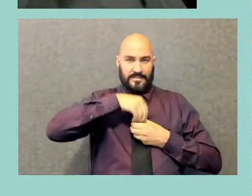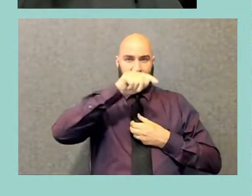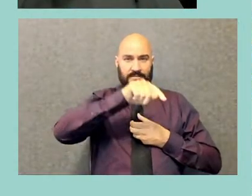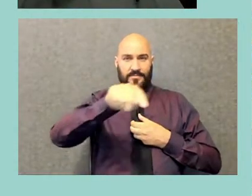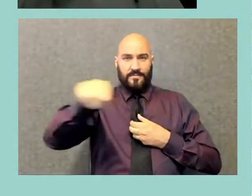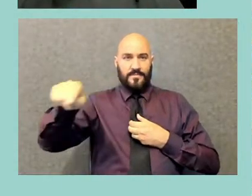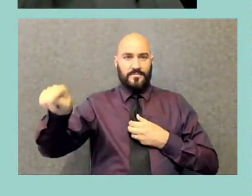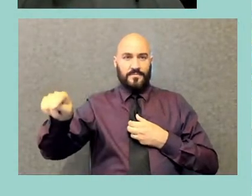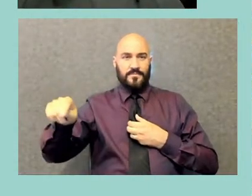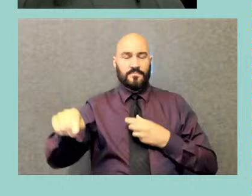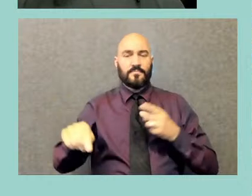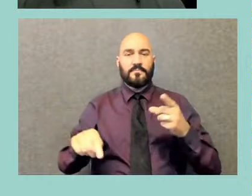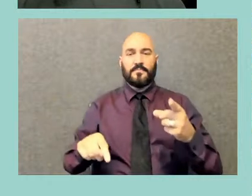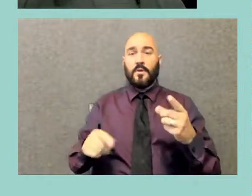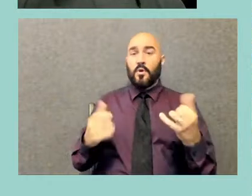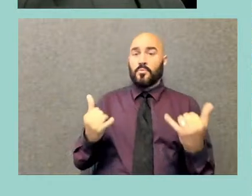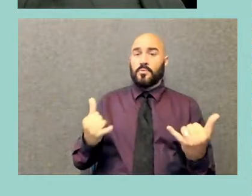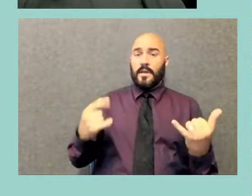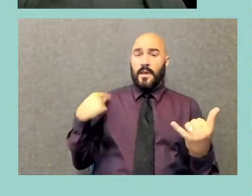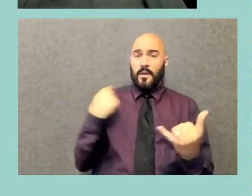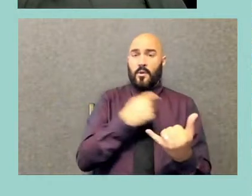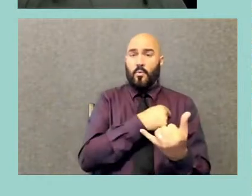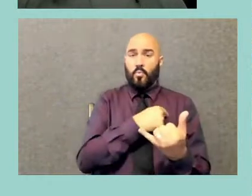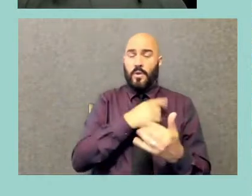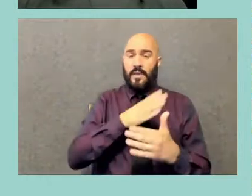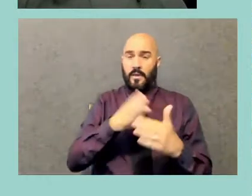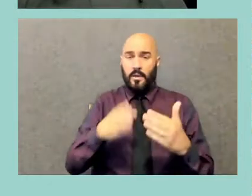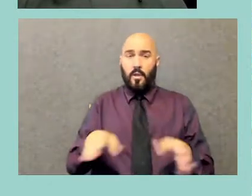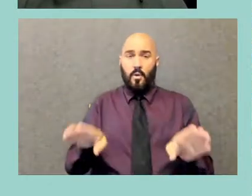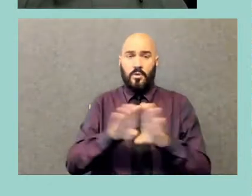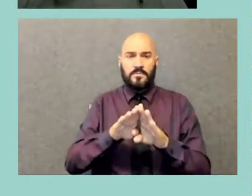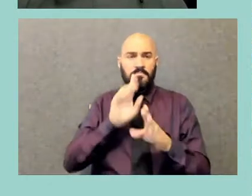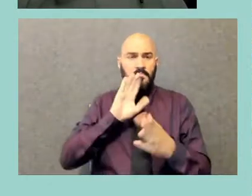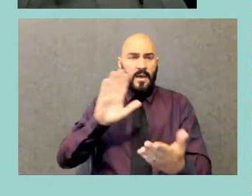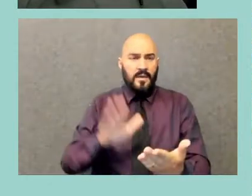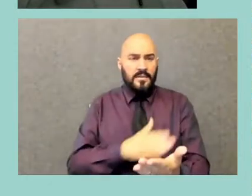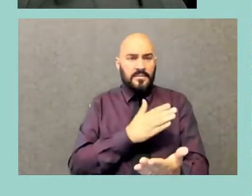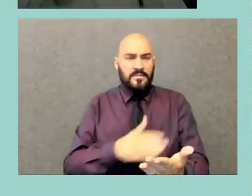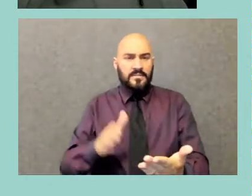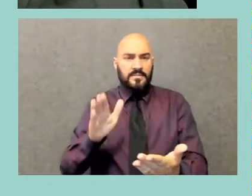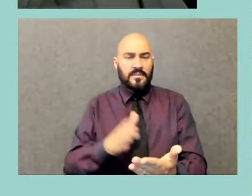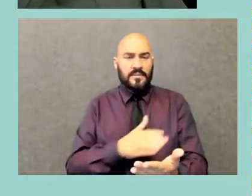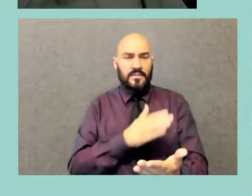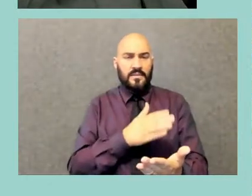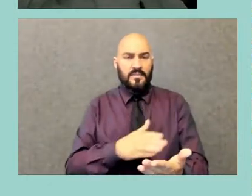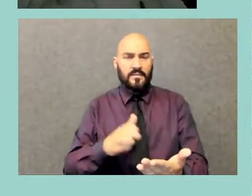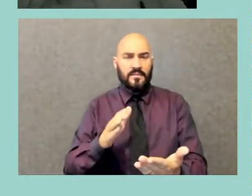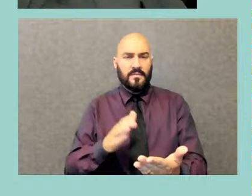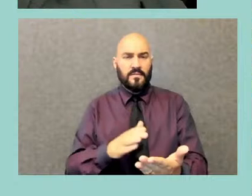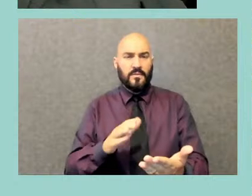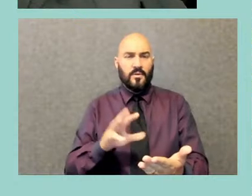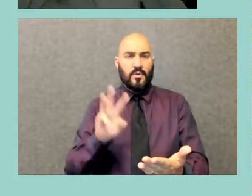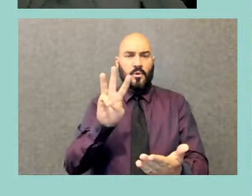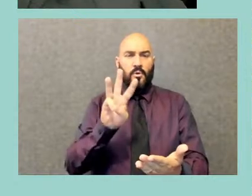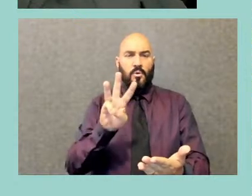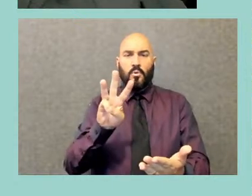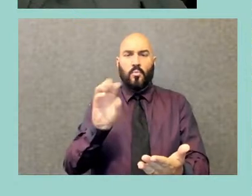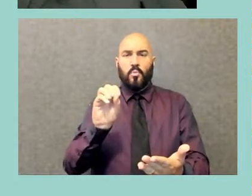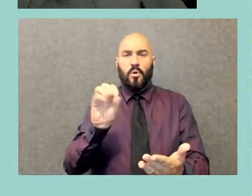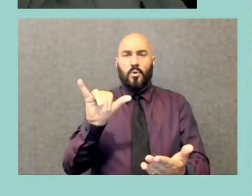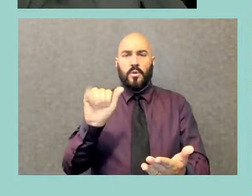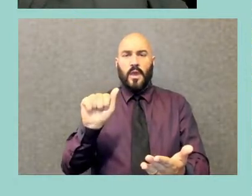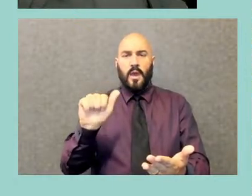And we close today by singing Wo Ya Ya. Would you please join us now in singing this